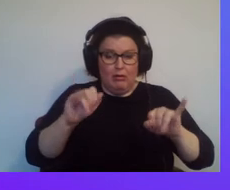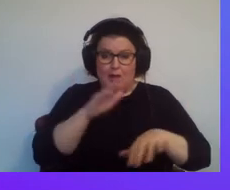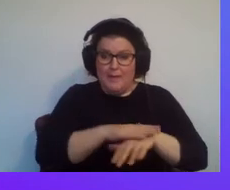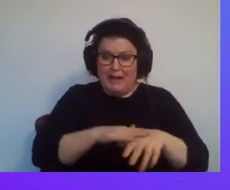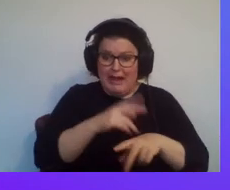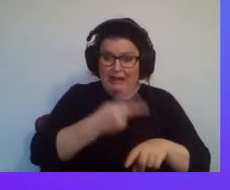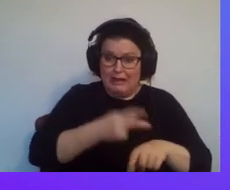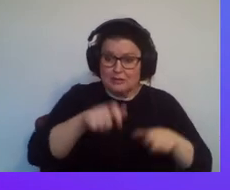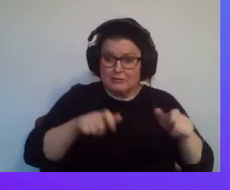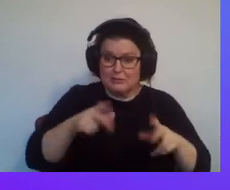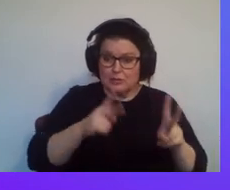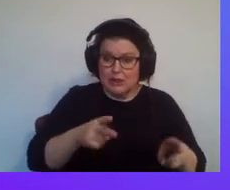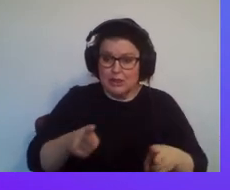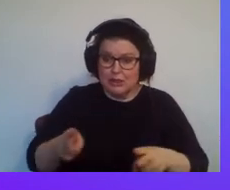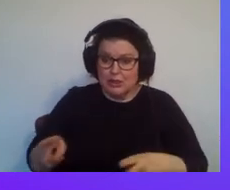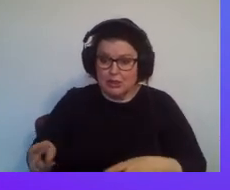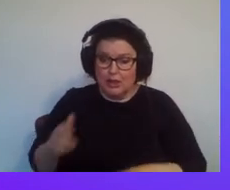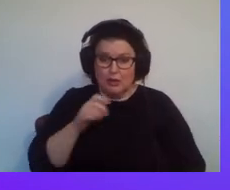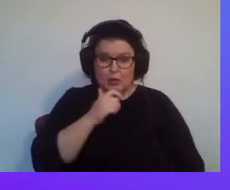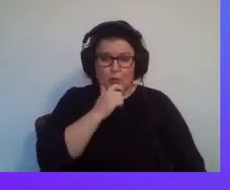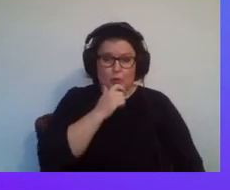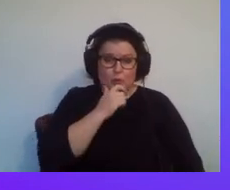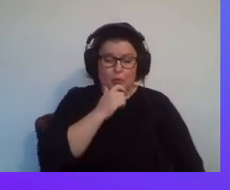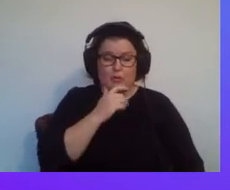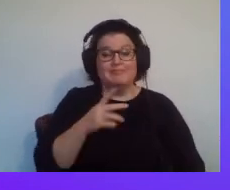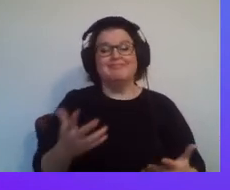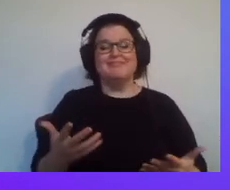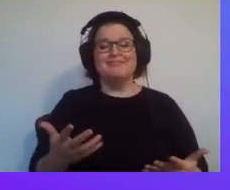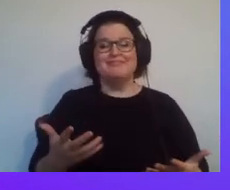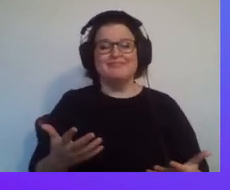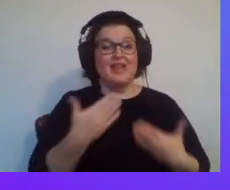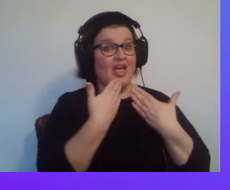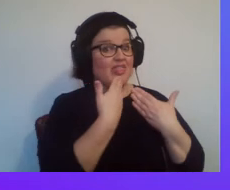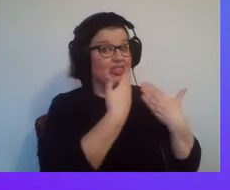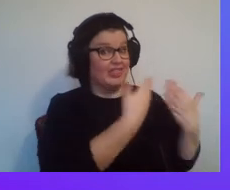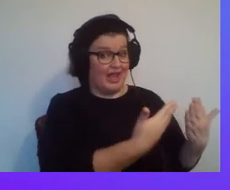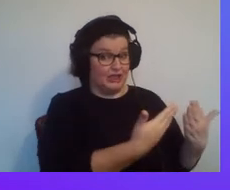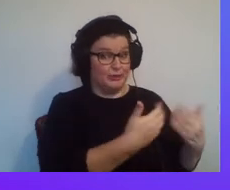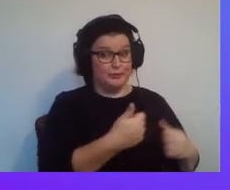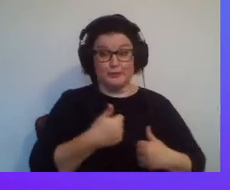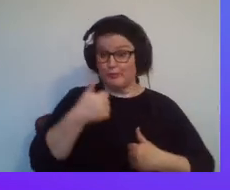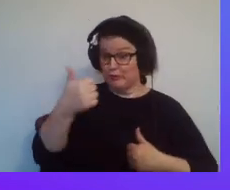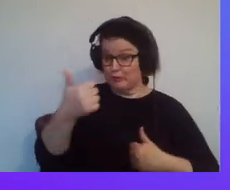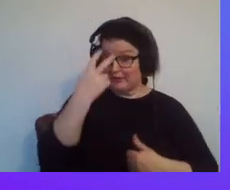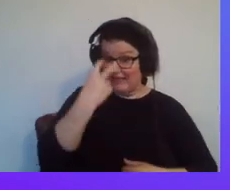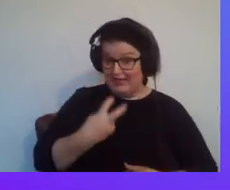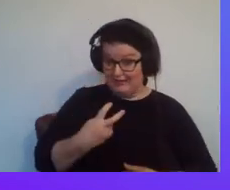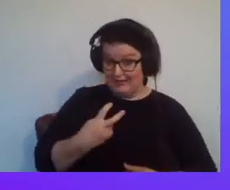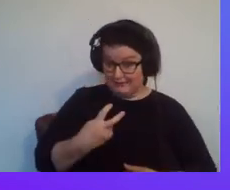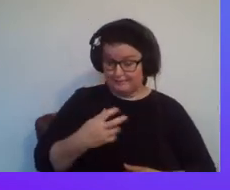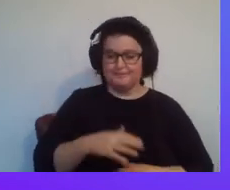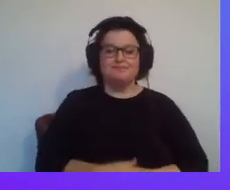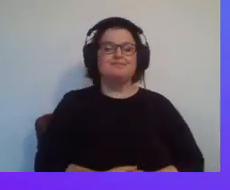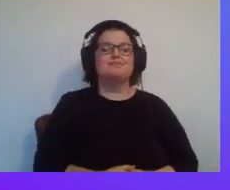Thank you, Lord Woolley. And again, everyone, good evening. So as I mentioned in my earlier opening comments, the